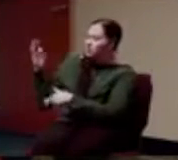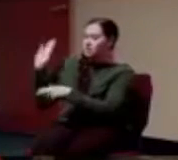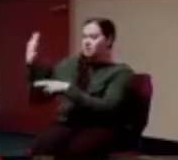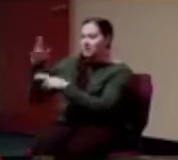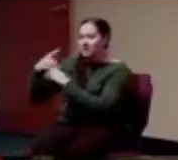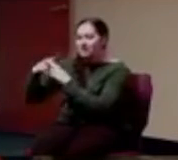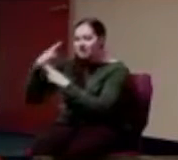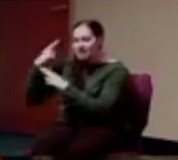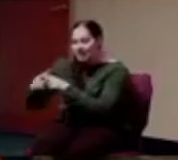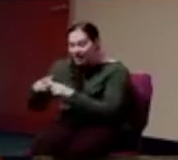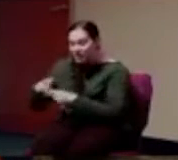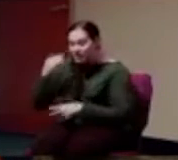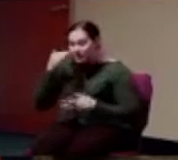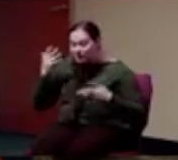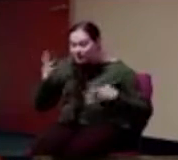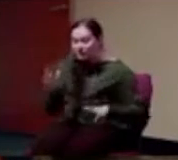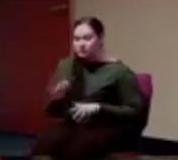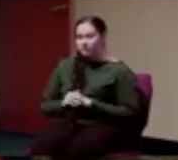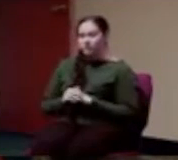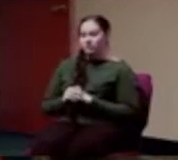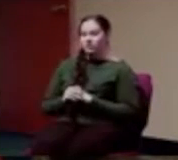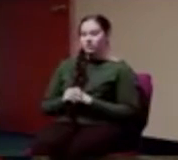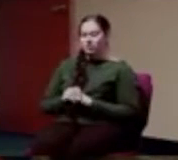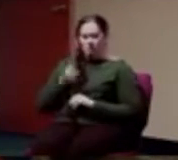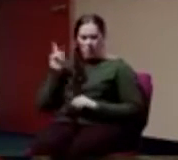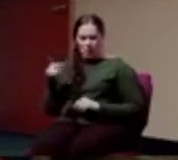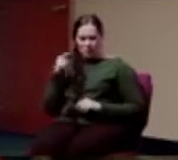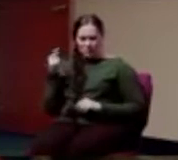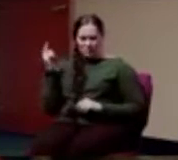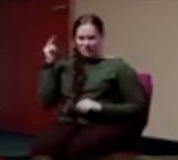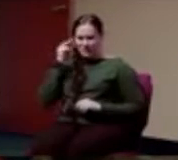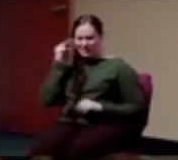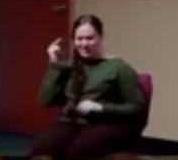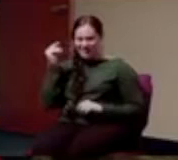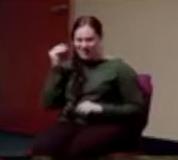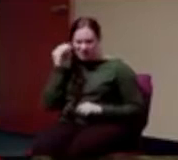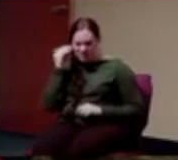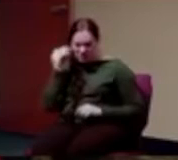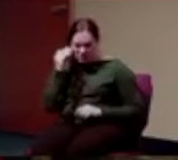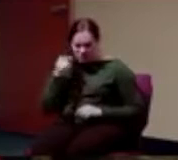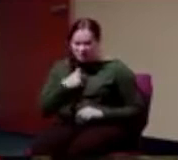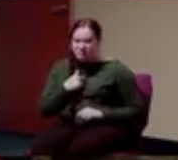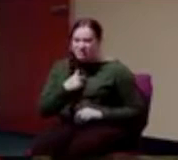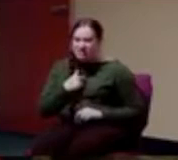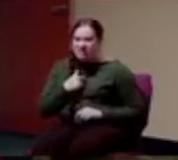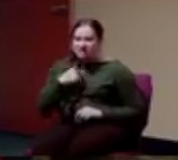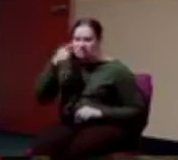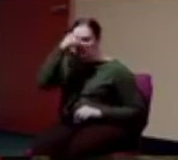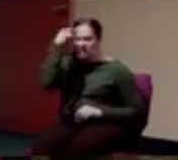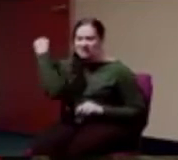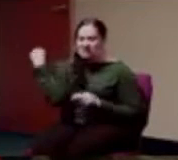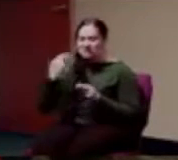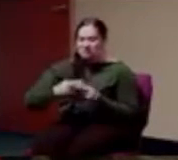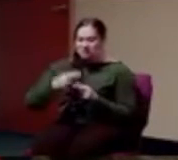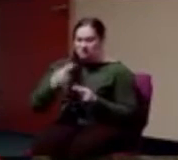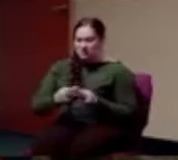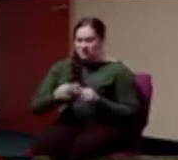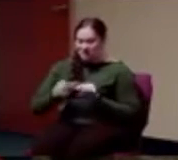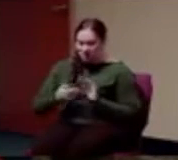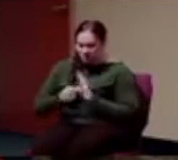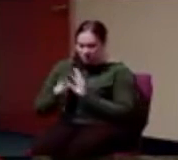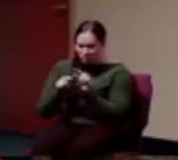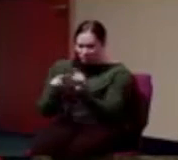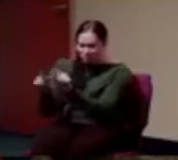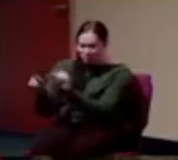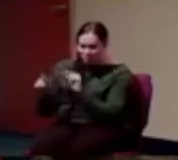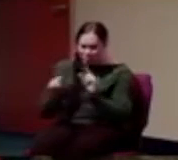to be running through Zacchaeus' mind is the only way that he knows me is because my reputation went before me. Right? People have probably told him how terrible